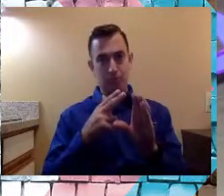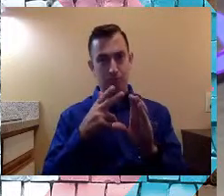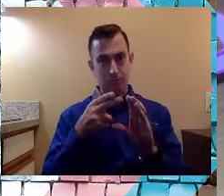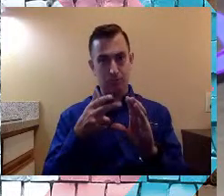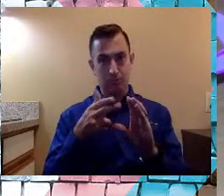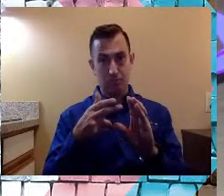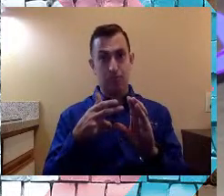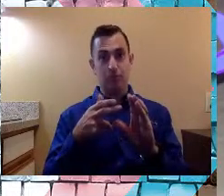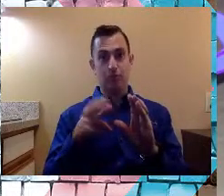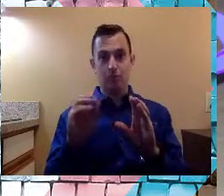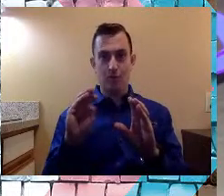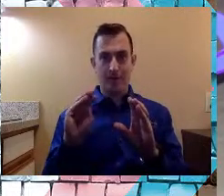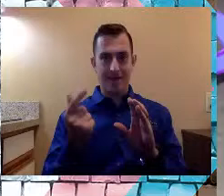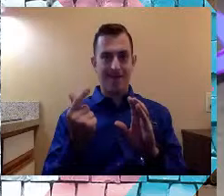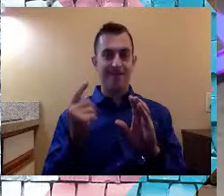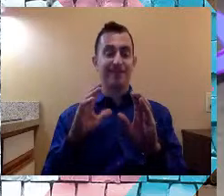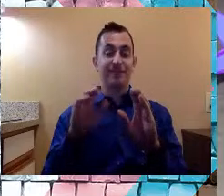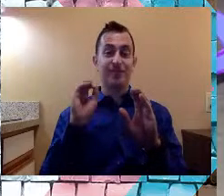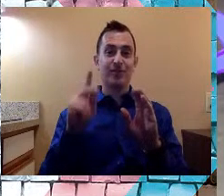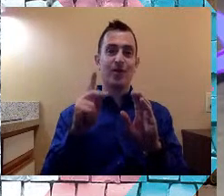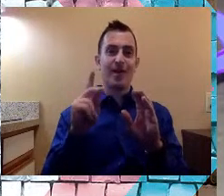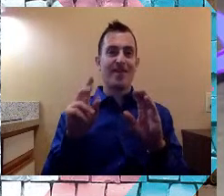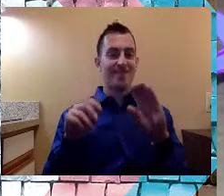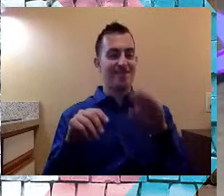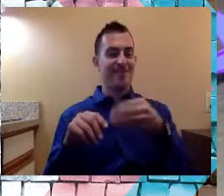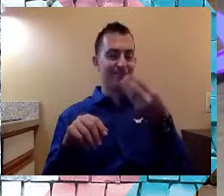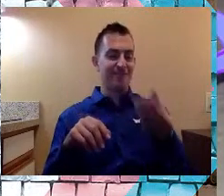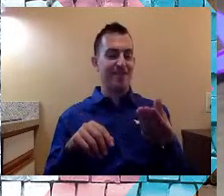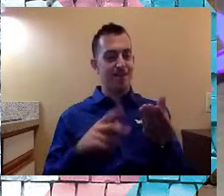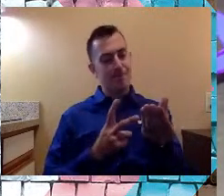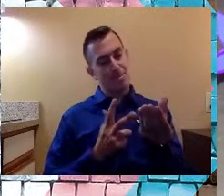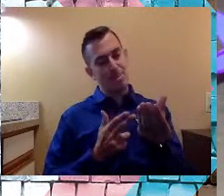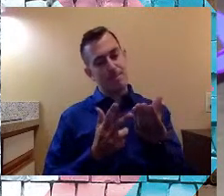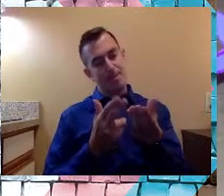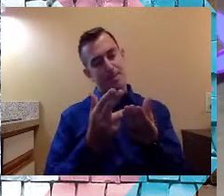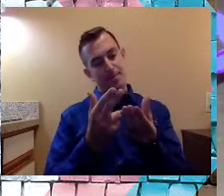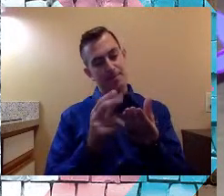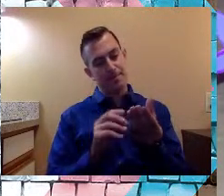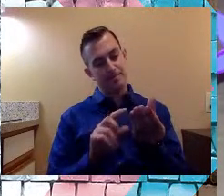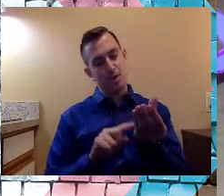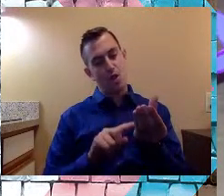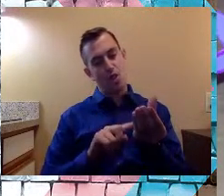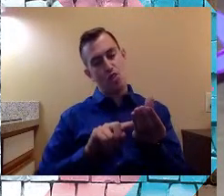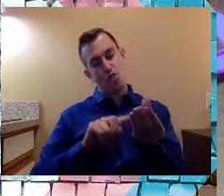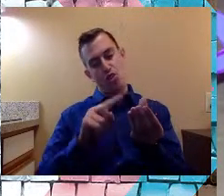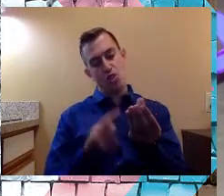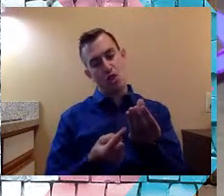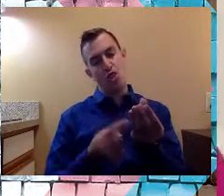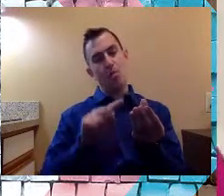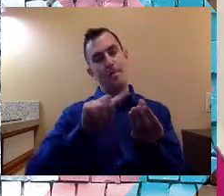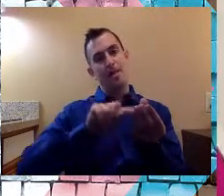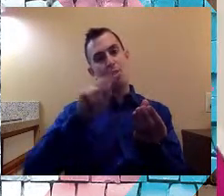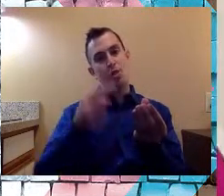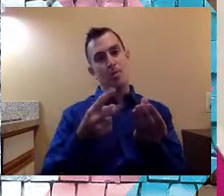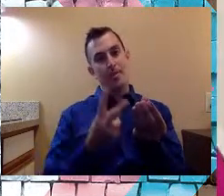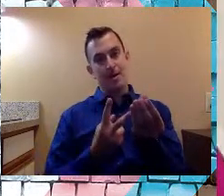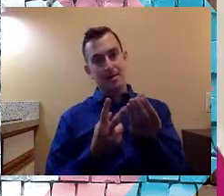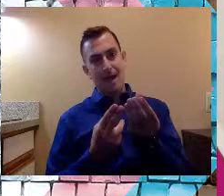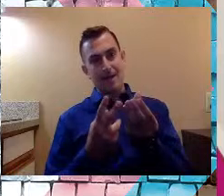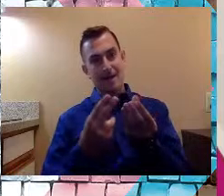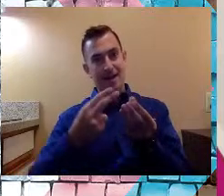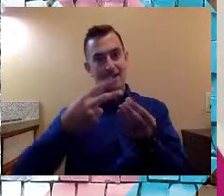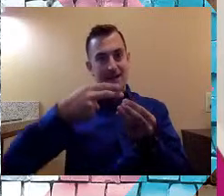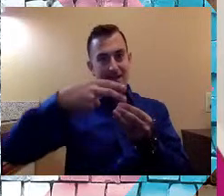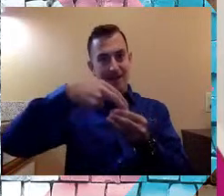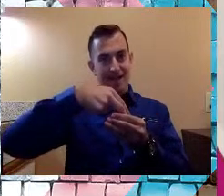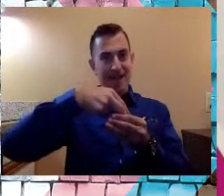Oh, I got them all. And then you turn it over to the other side and cut through the